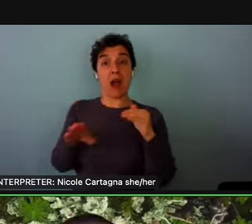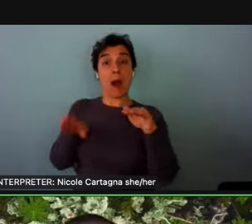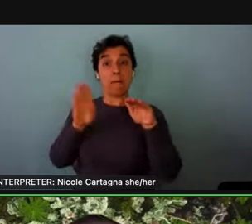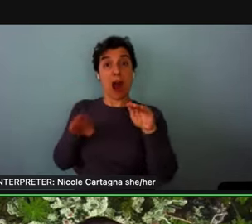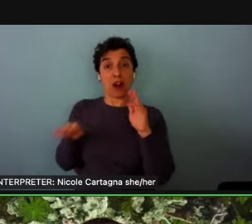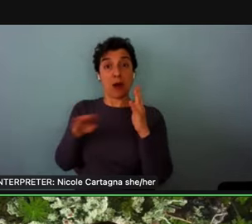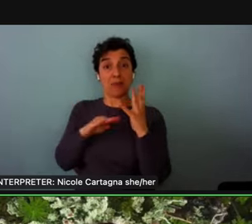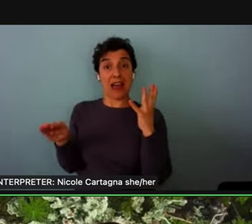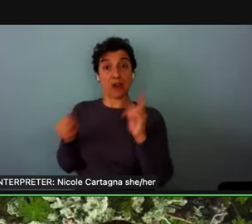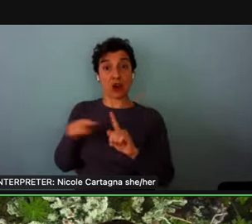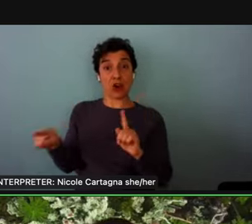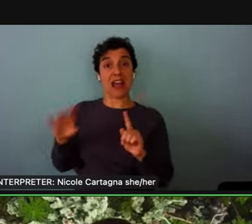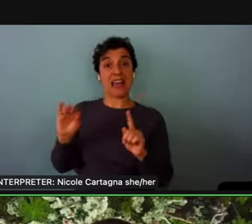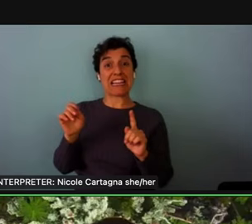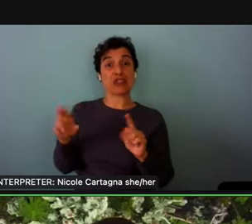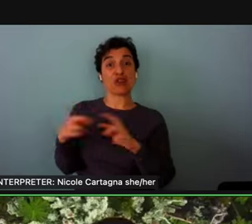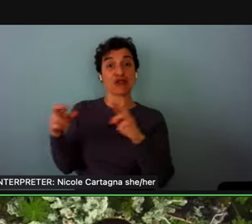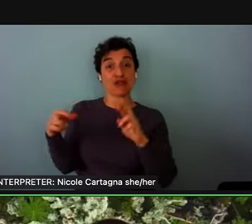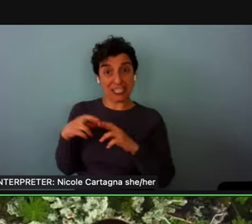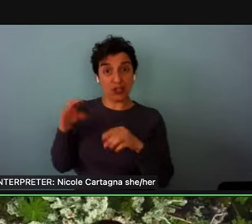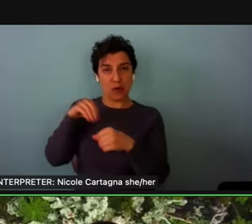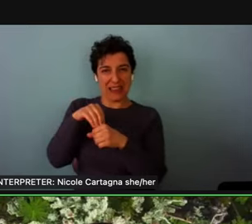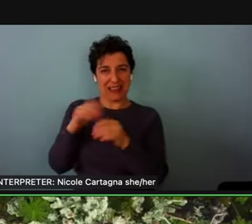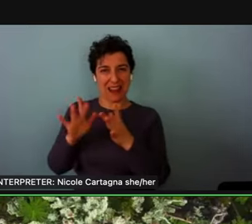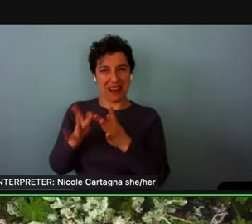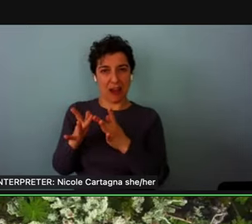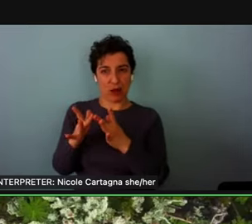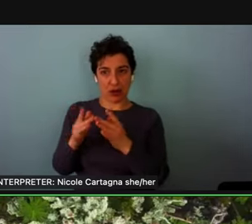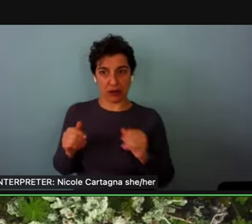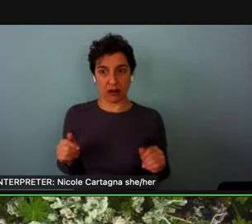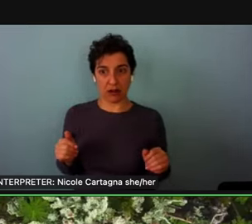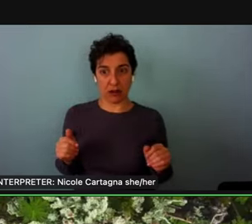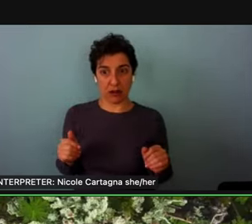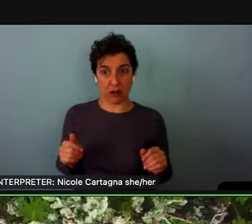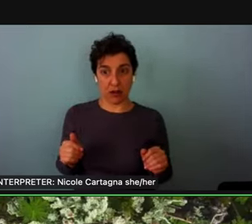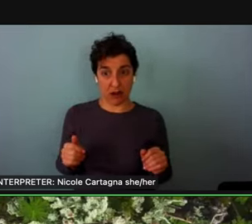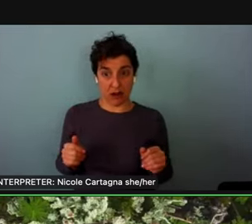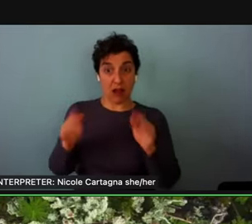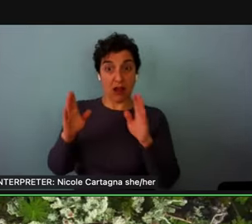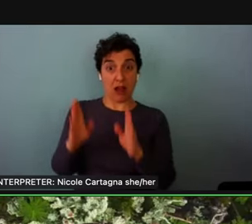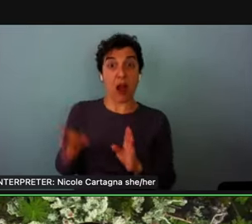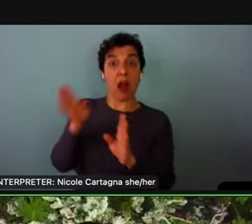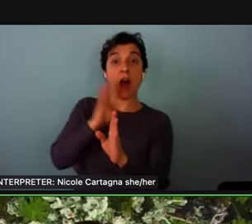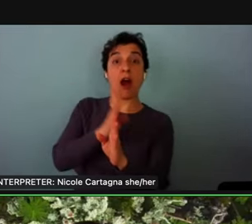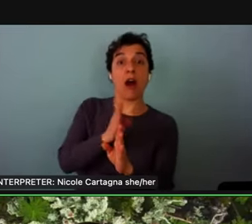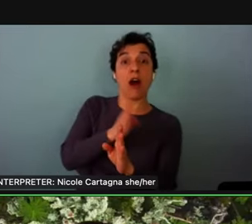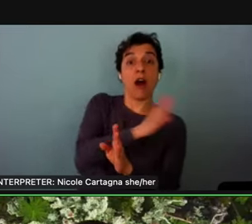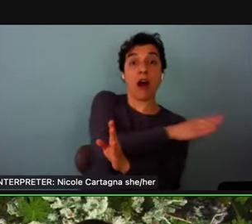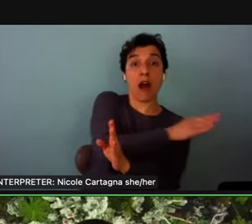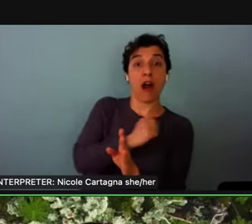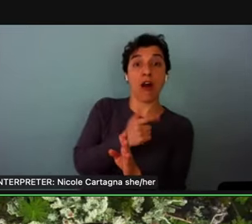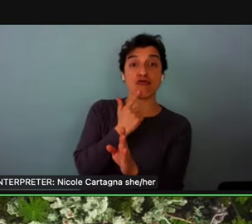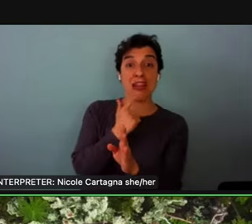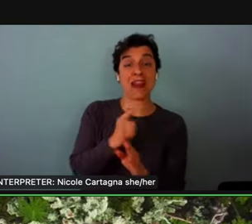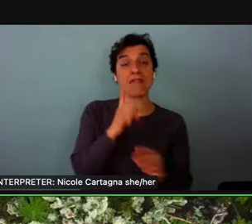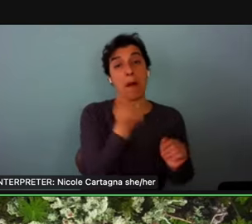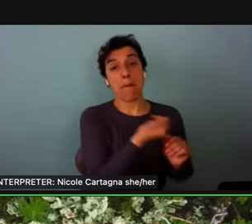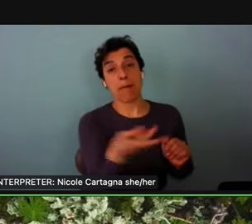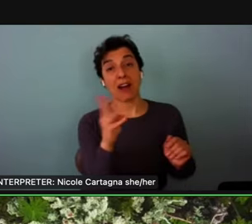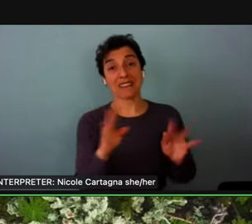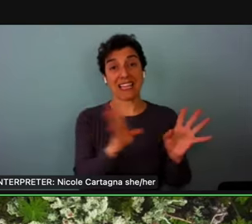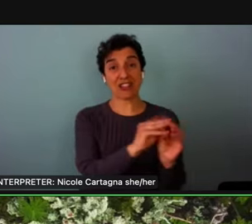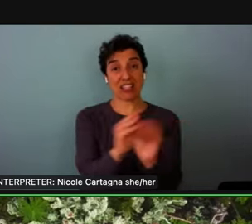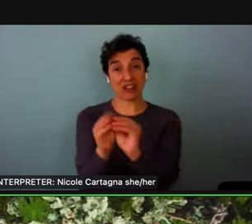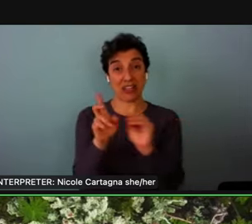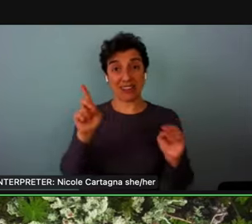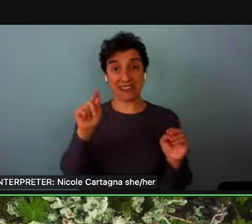models interregion variability within the network. We can learn all the priors shown in red from multi-session data. And with